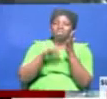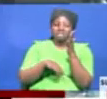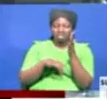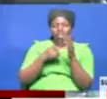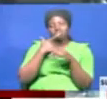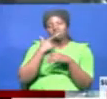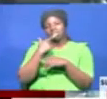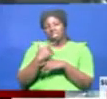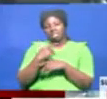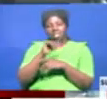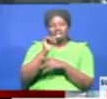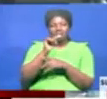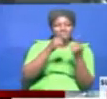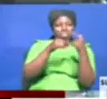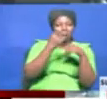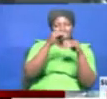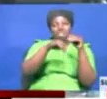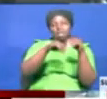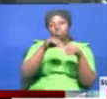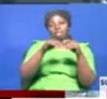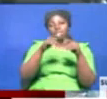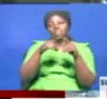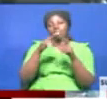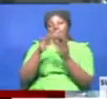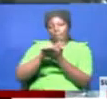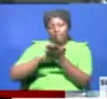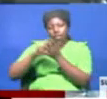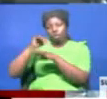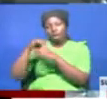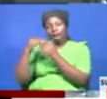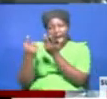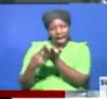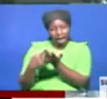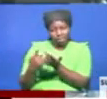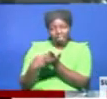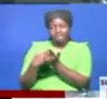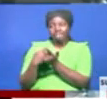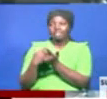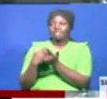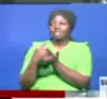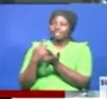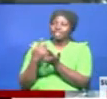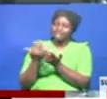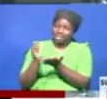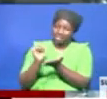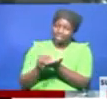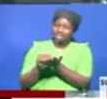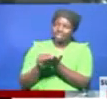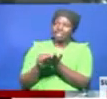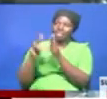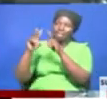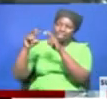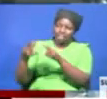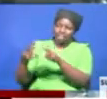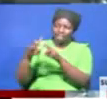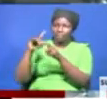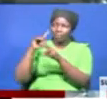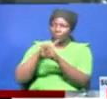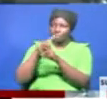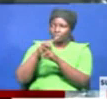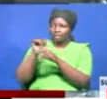the election, based on tallying and recount, tallying, scrutiny, those are words which